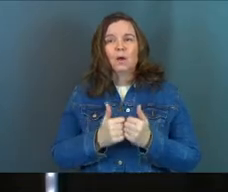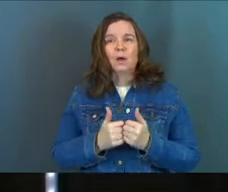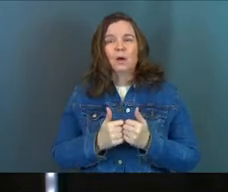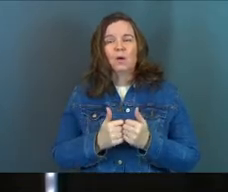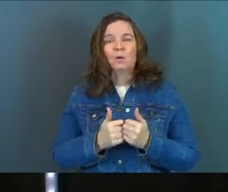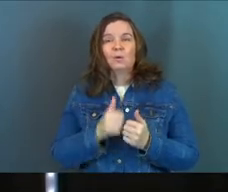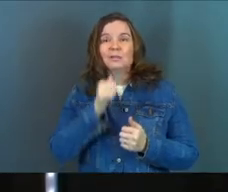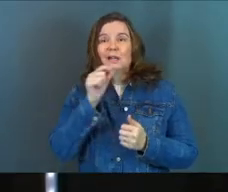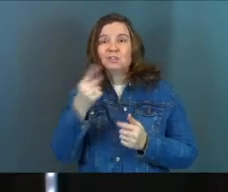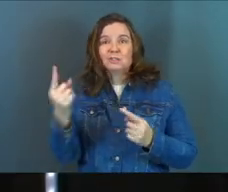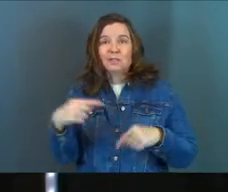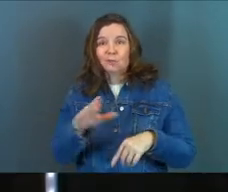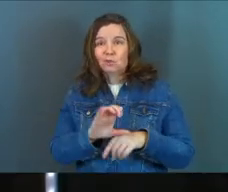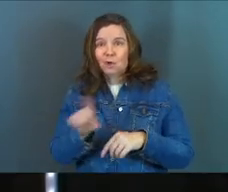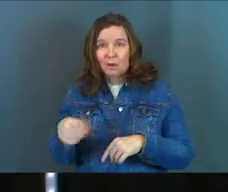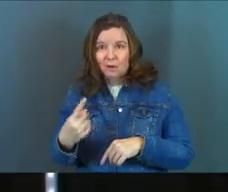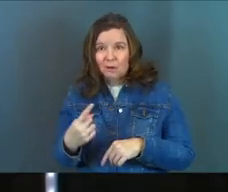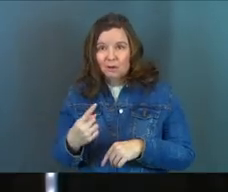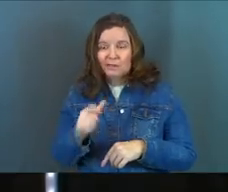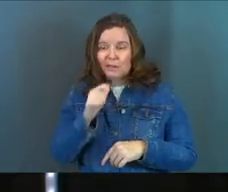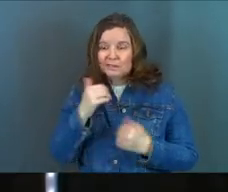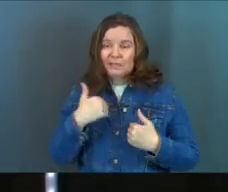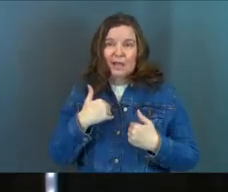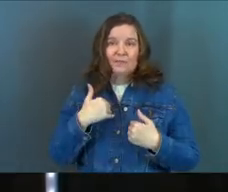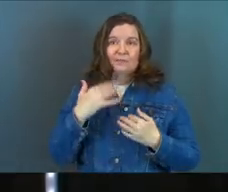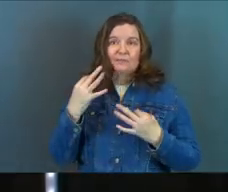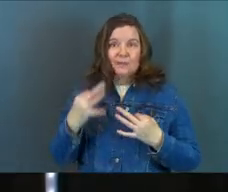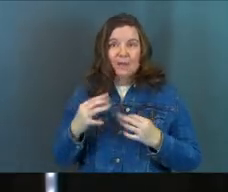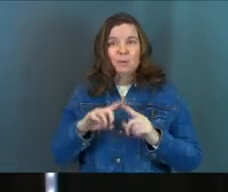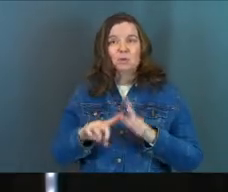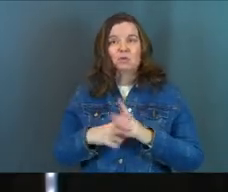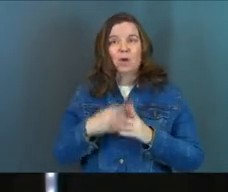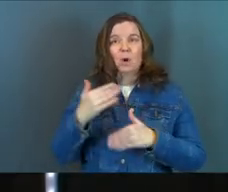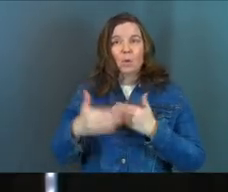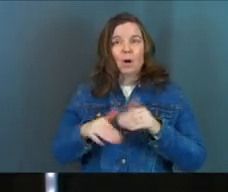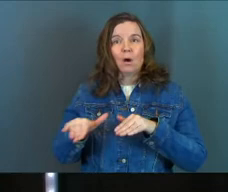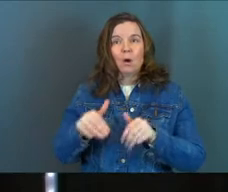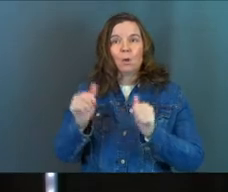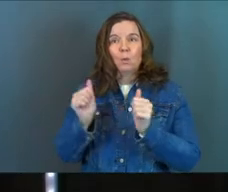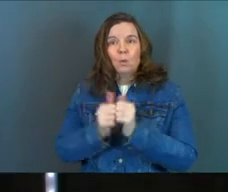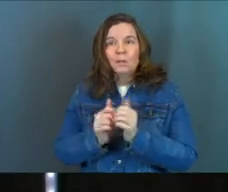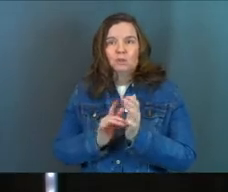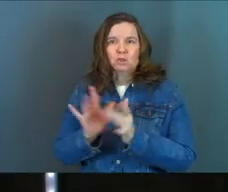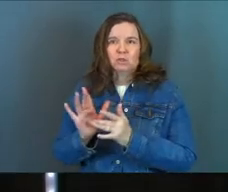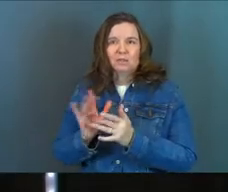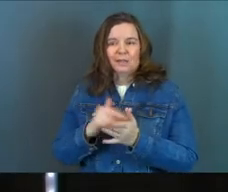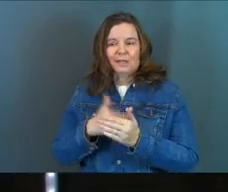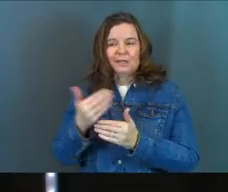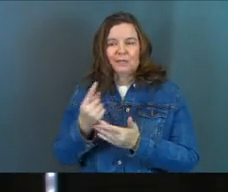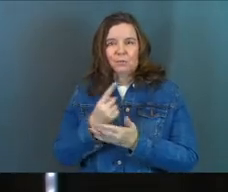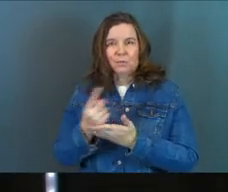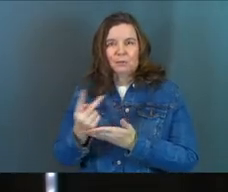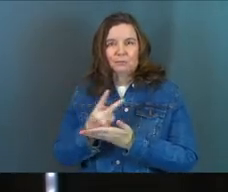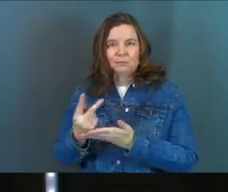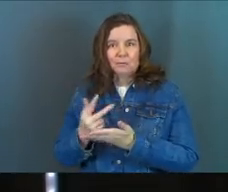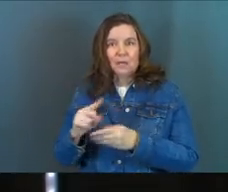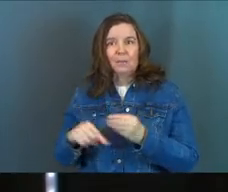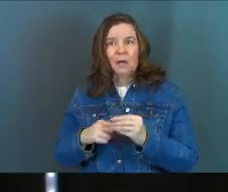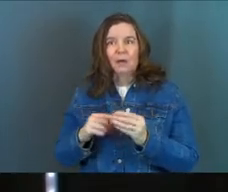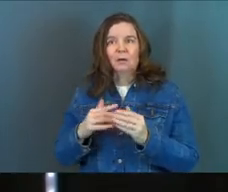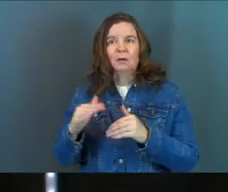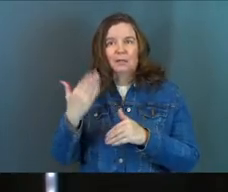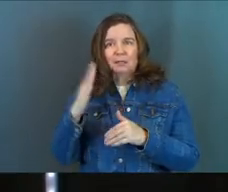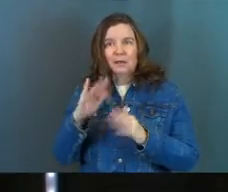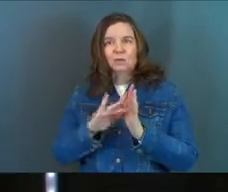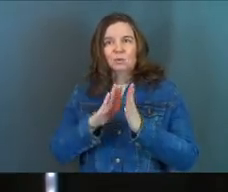how to not just come to church, not just have a faith, but to start to walk with Jesus Christ. That's what these next several weeks is all about. It's all